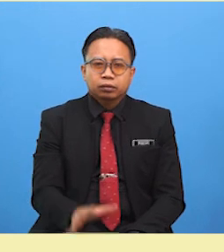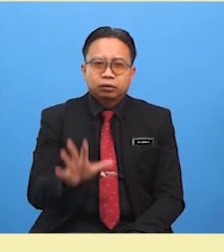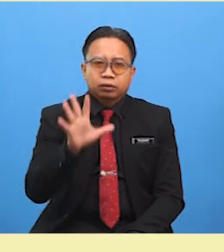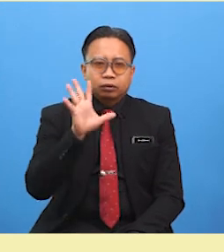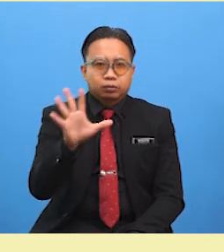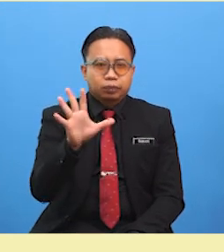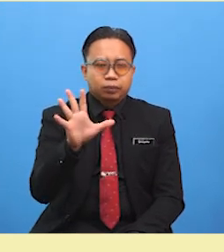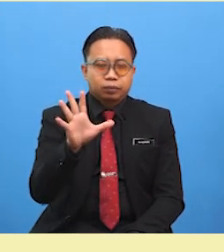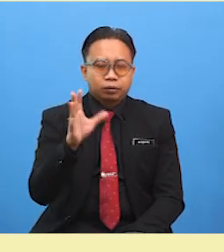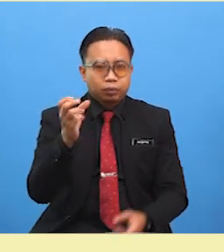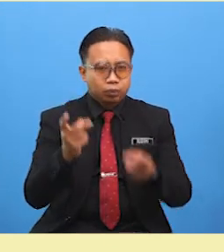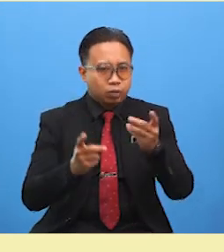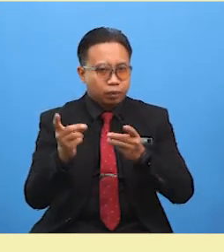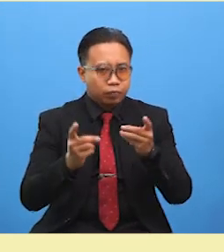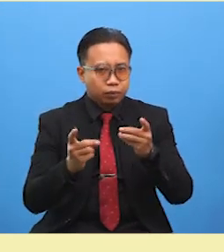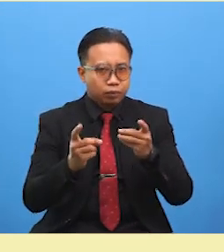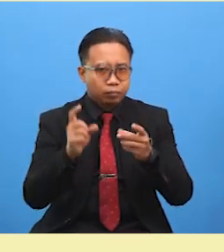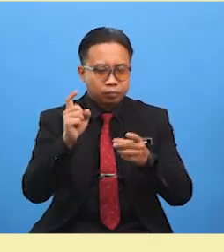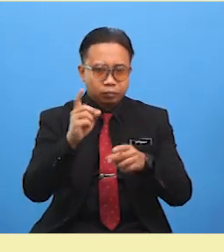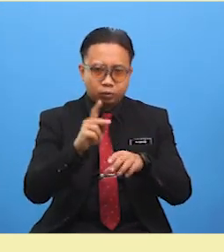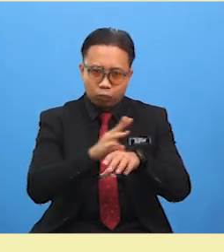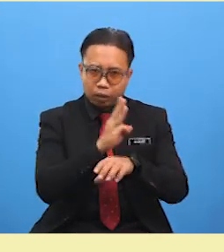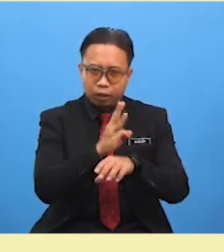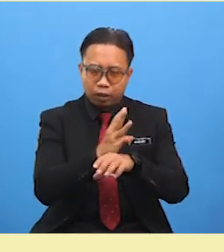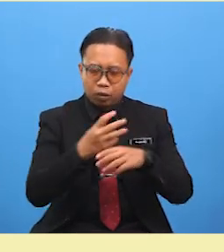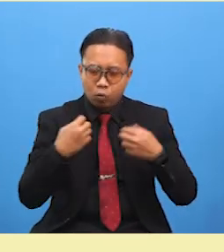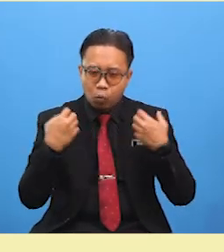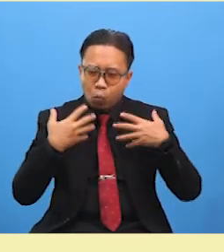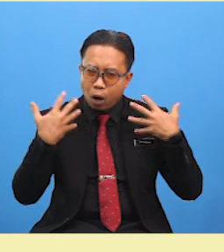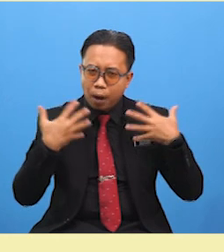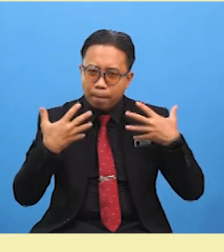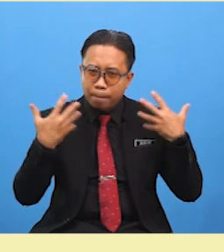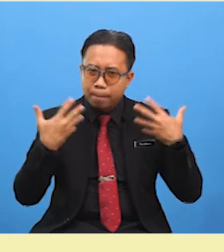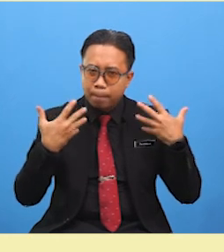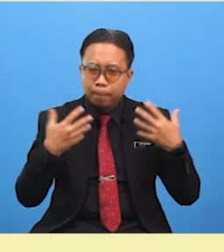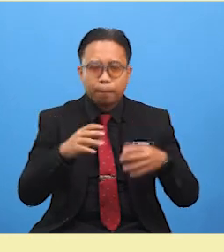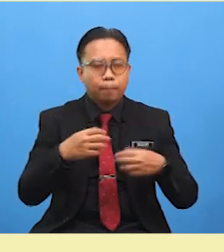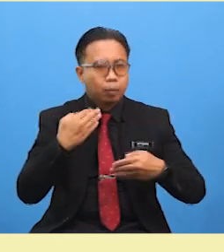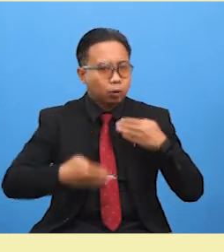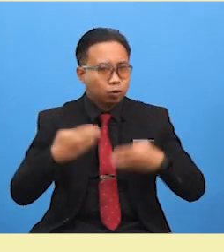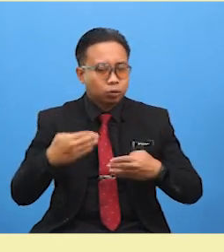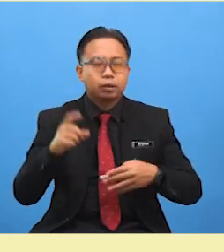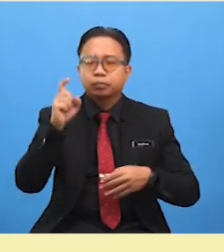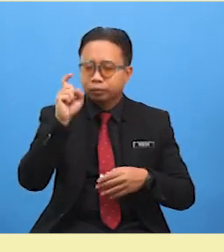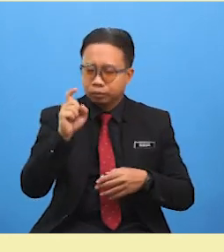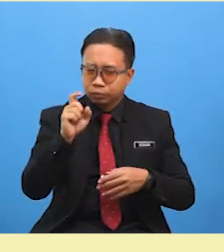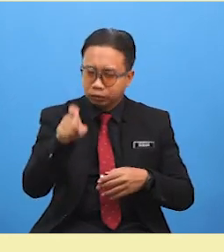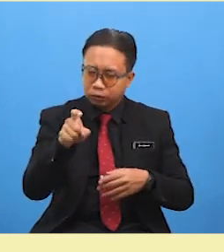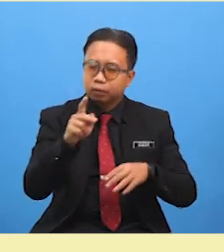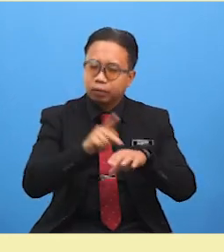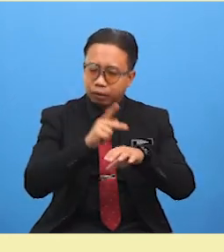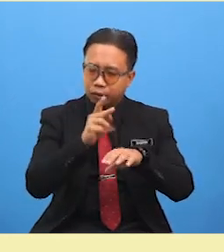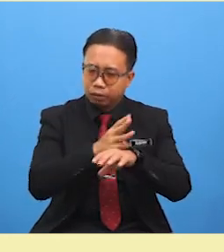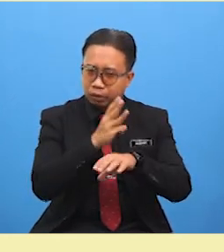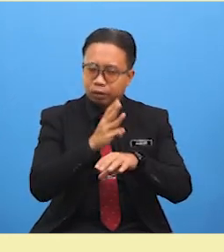fifth statement, drivers have to wear warm clothes. Yes, true, because you ride this during winter.